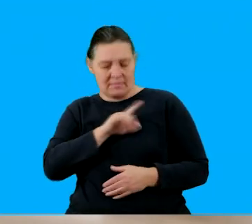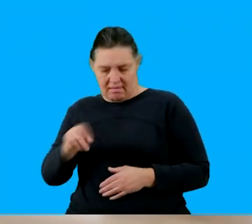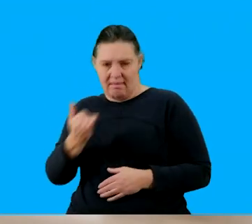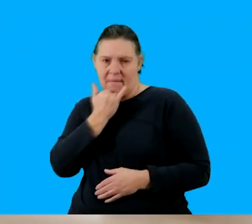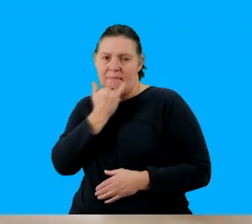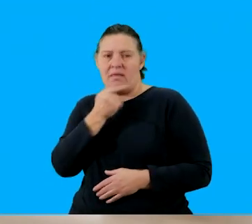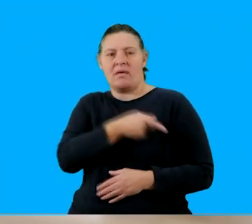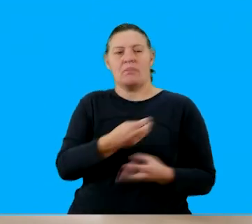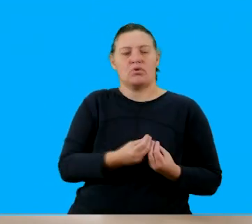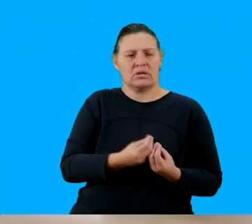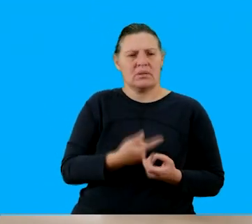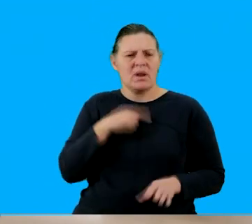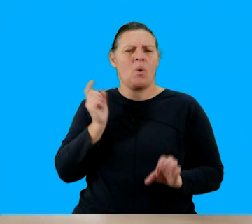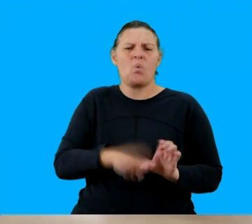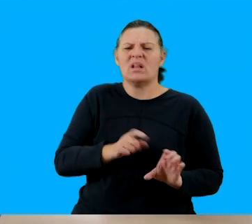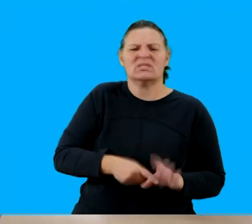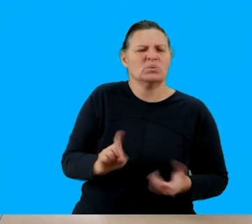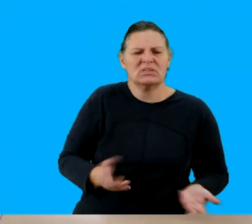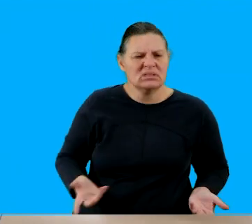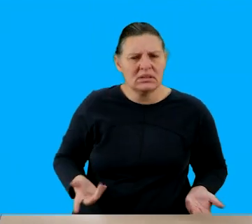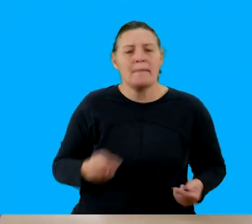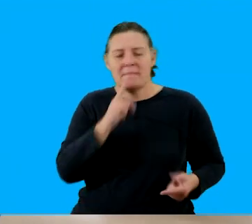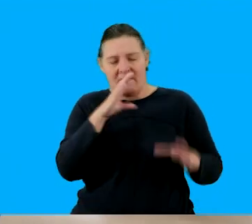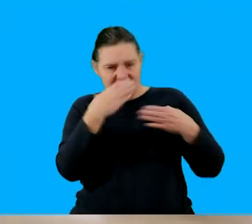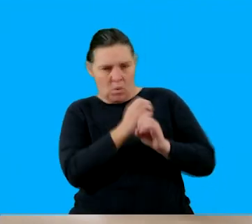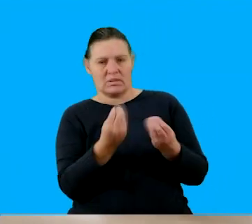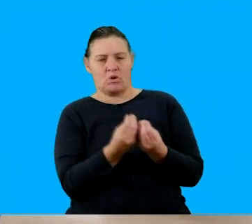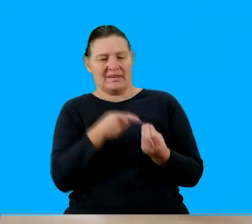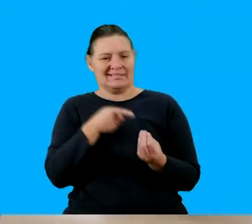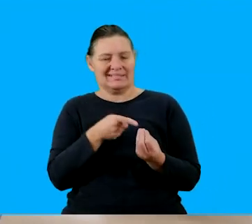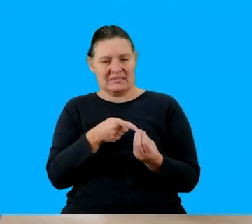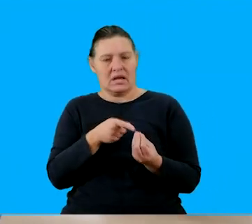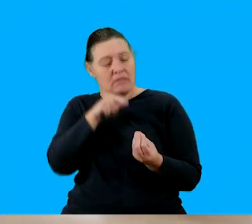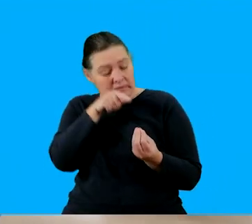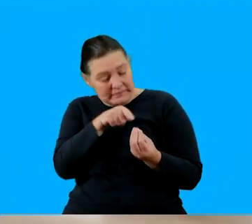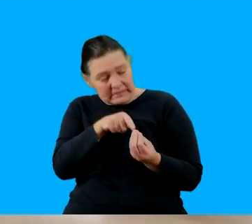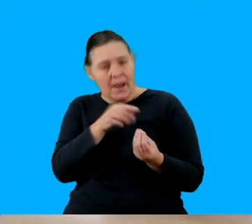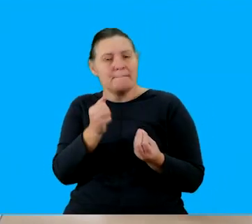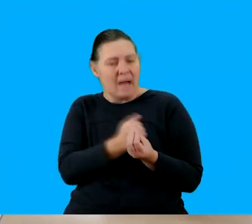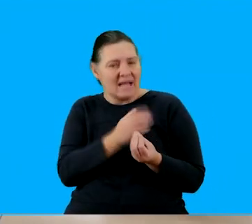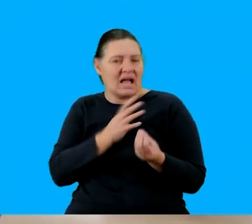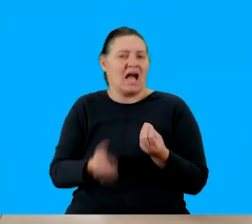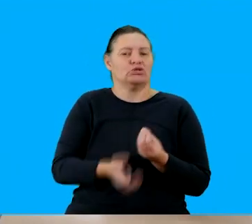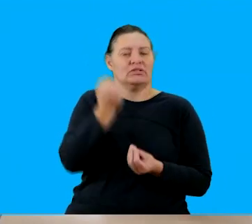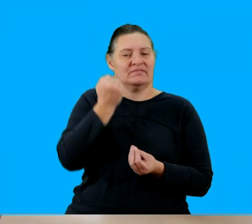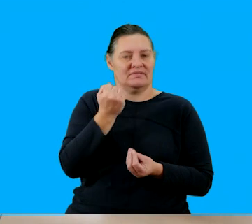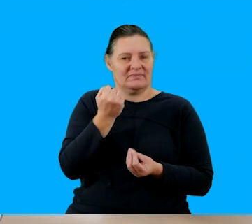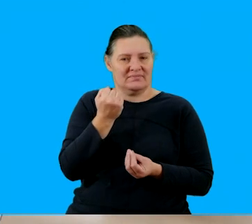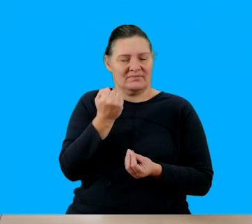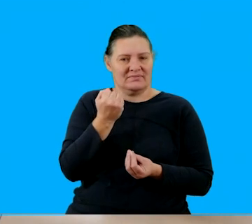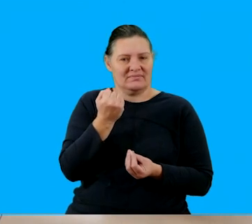happy. So what do we mean by quality? We are focusing on the product to say a product should be able to achieve this